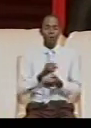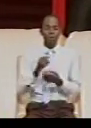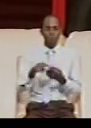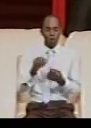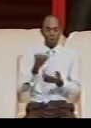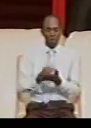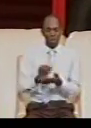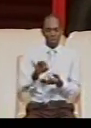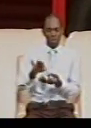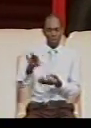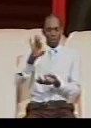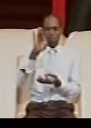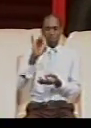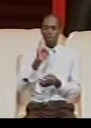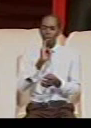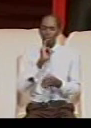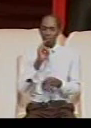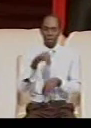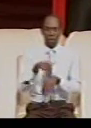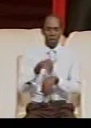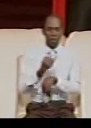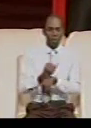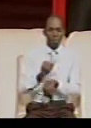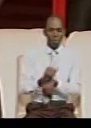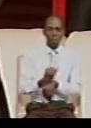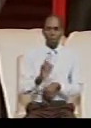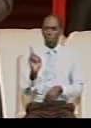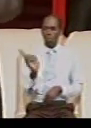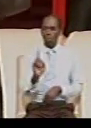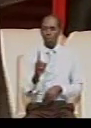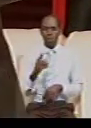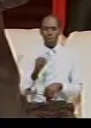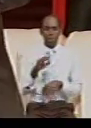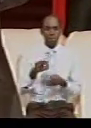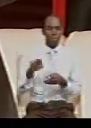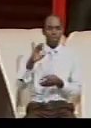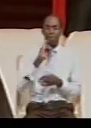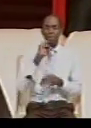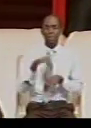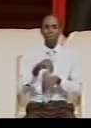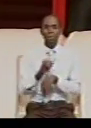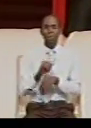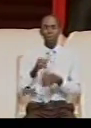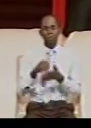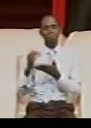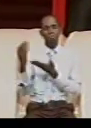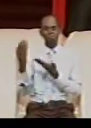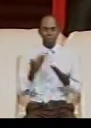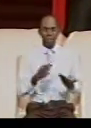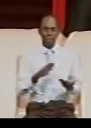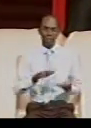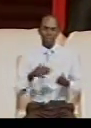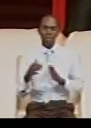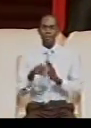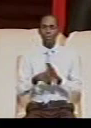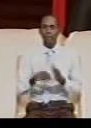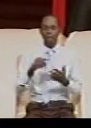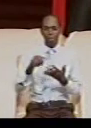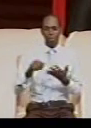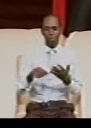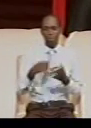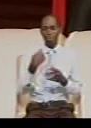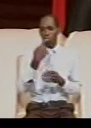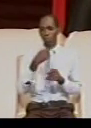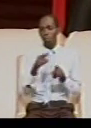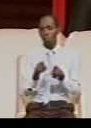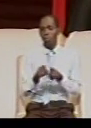work, where that spirit is at work, it brings deadness. It says, among them also,